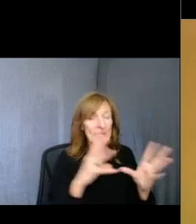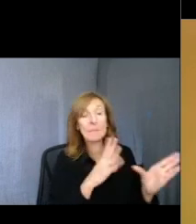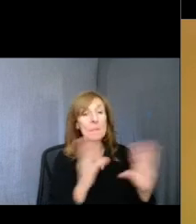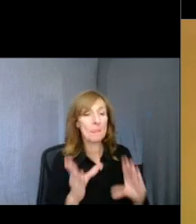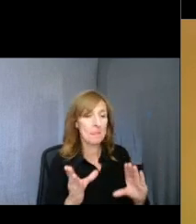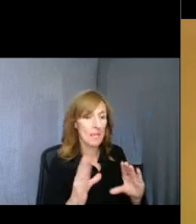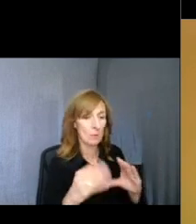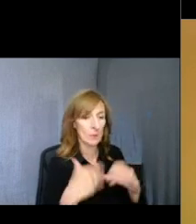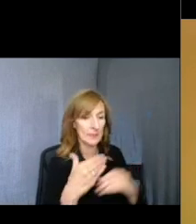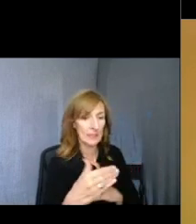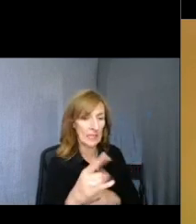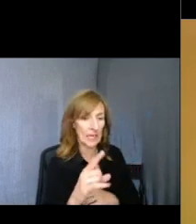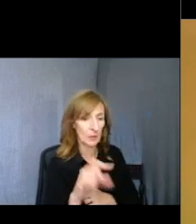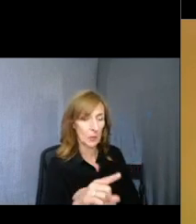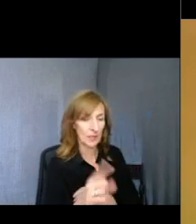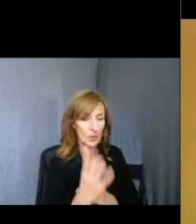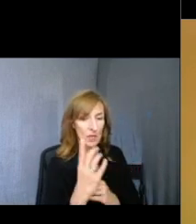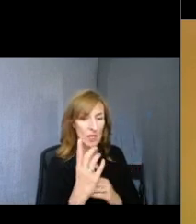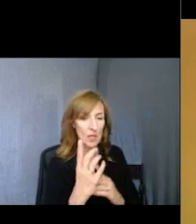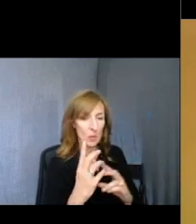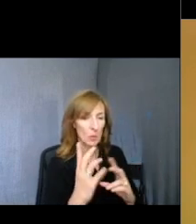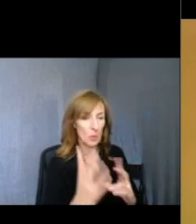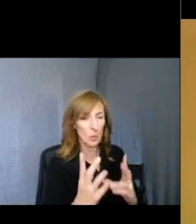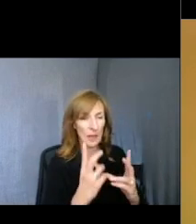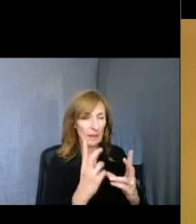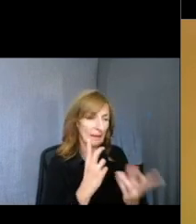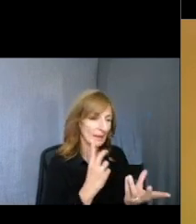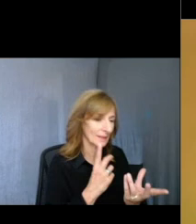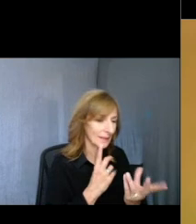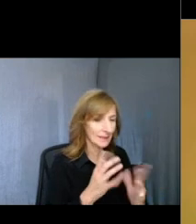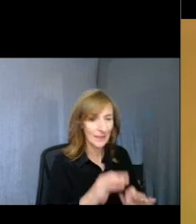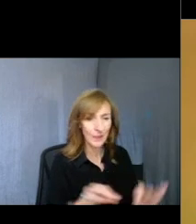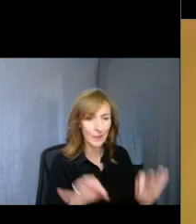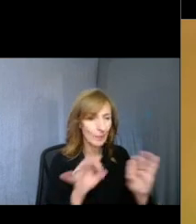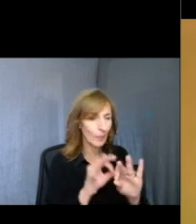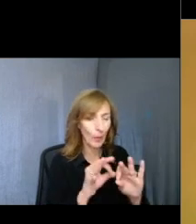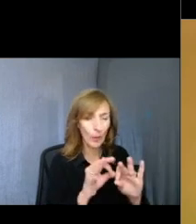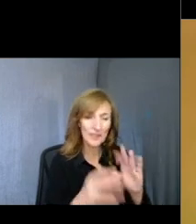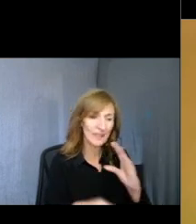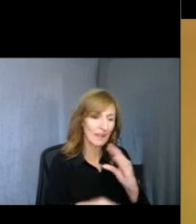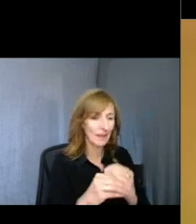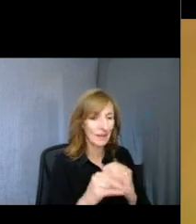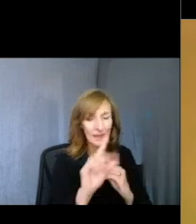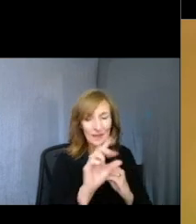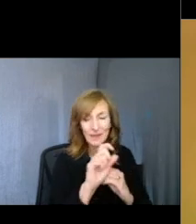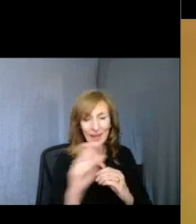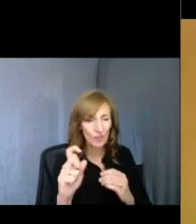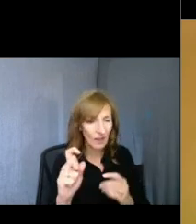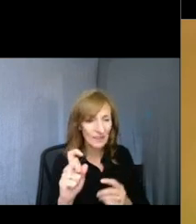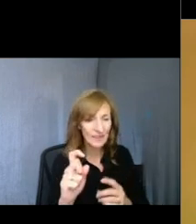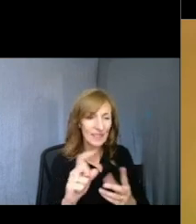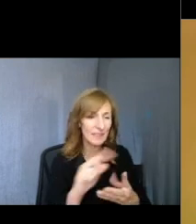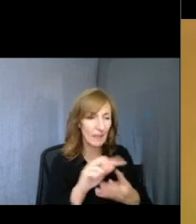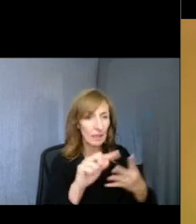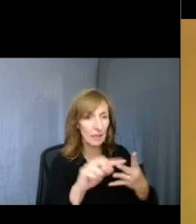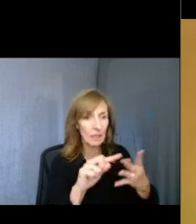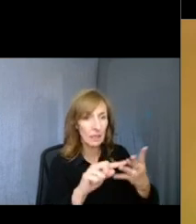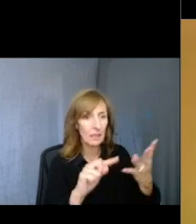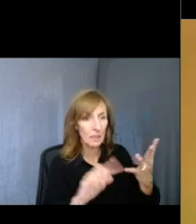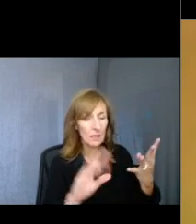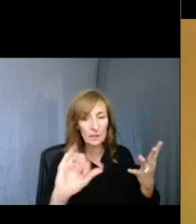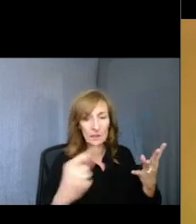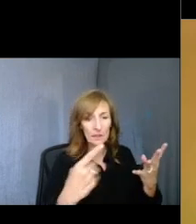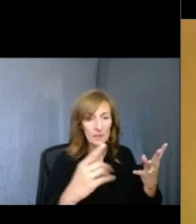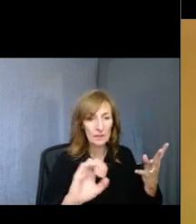the value of the additional diagnostics, i.e., do these help inform staging of disease and treatment of options, or do they merely